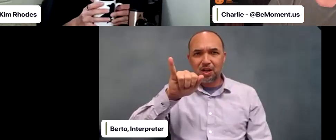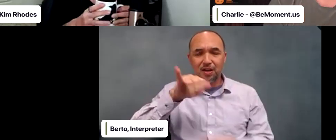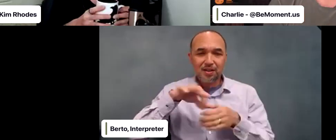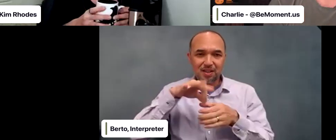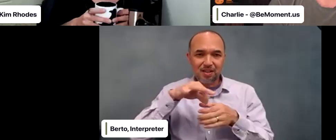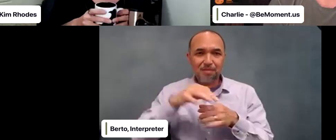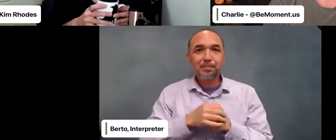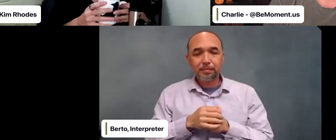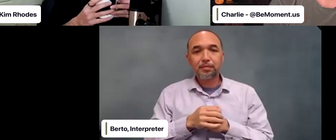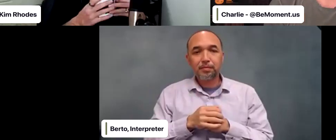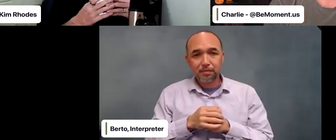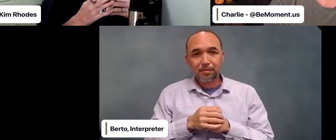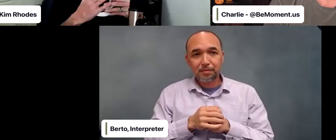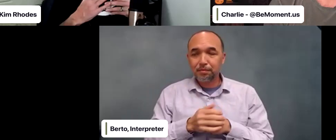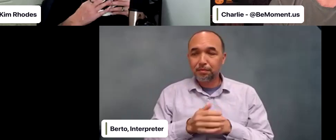Chai it Um, is.